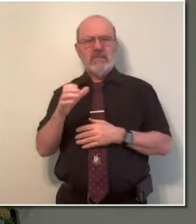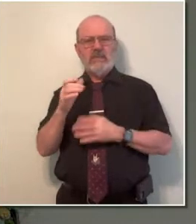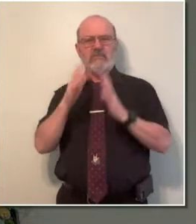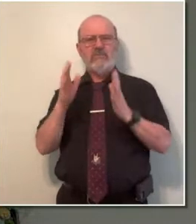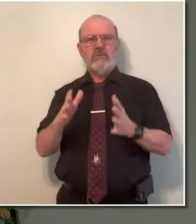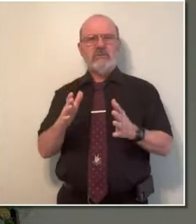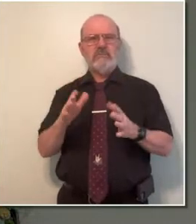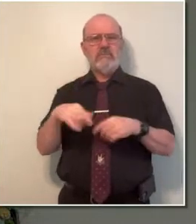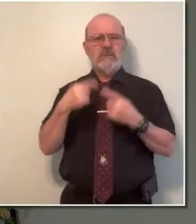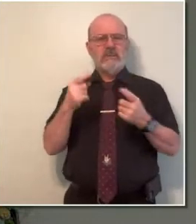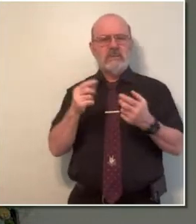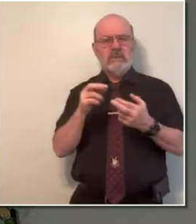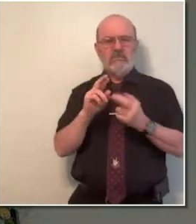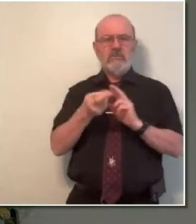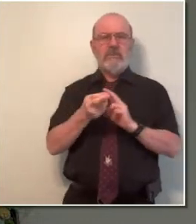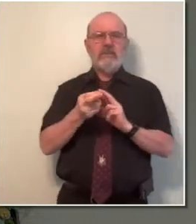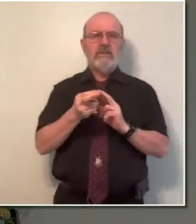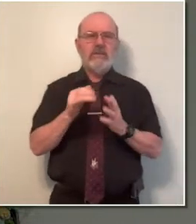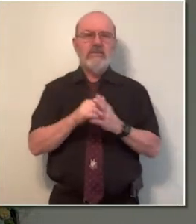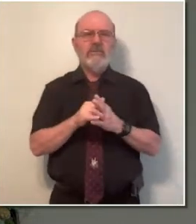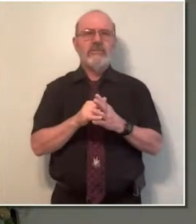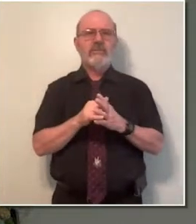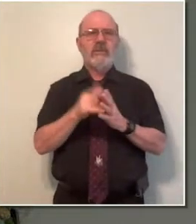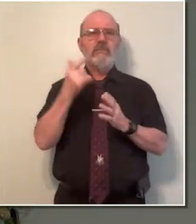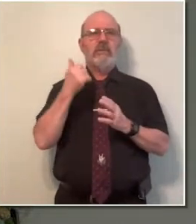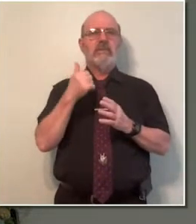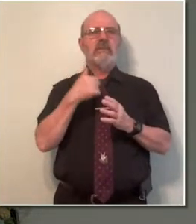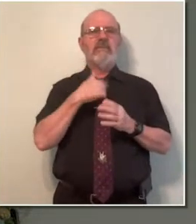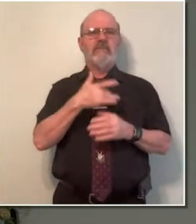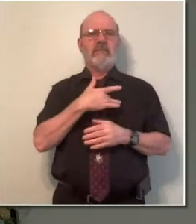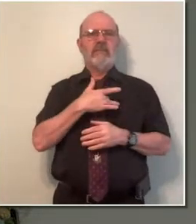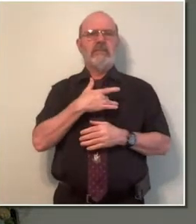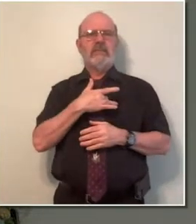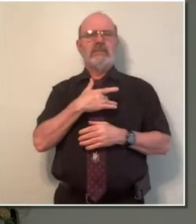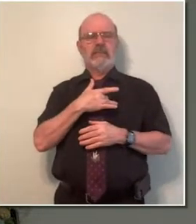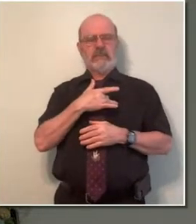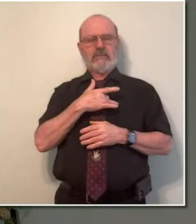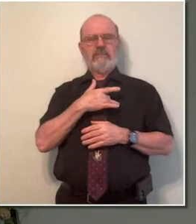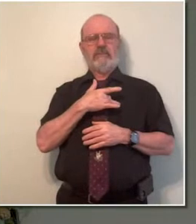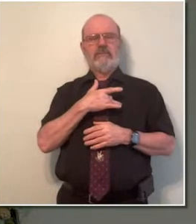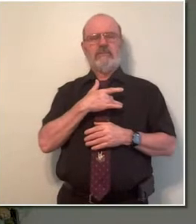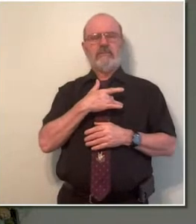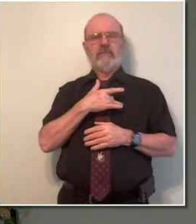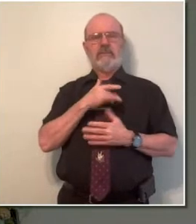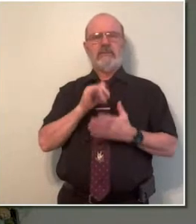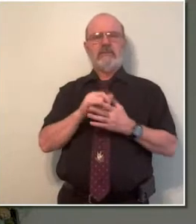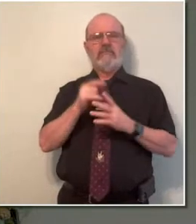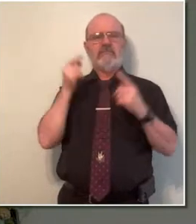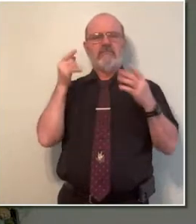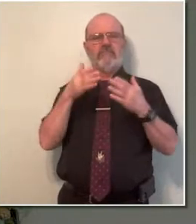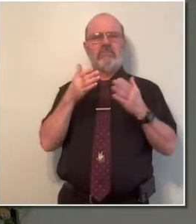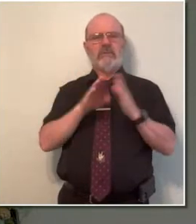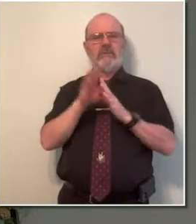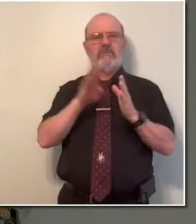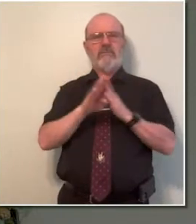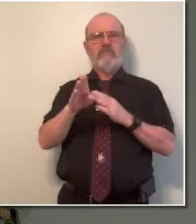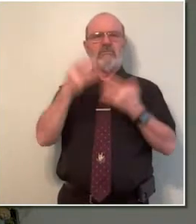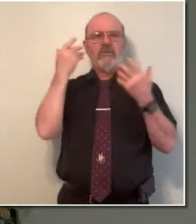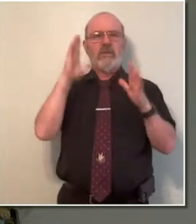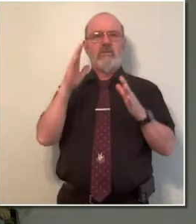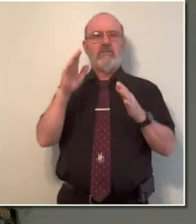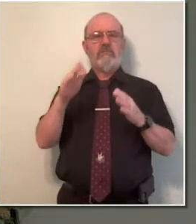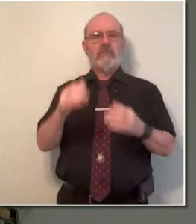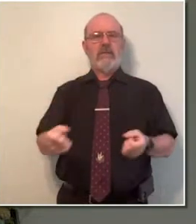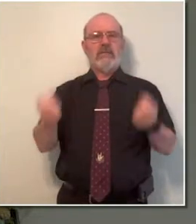since repented of that because I feel like that mindset, it developed from ignorance. I didn't understand